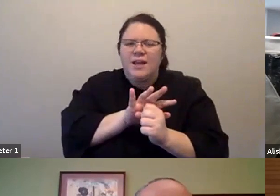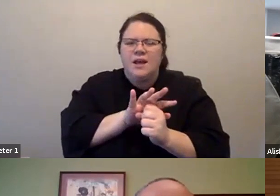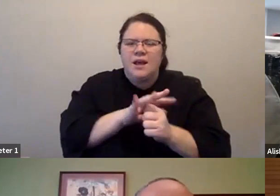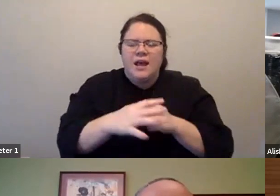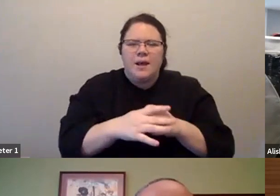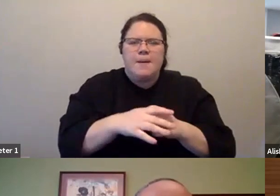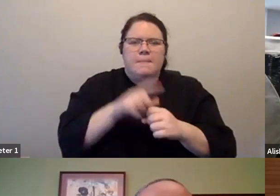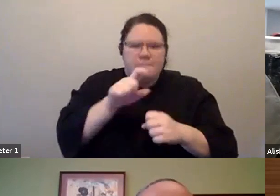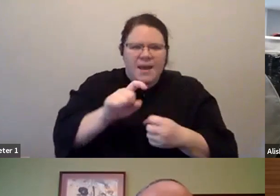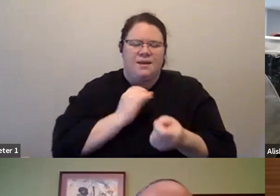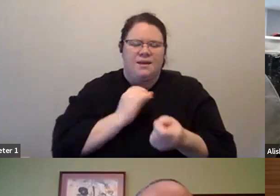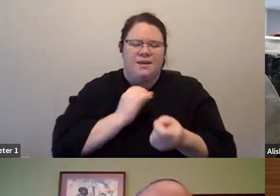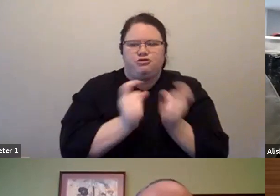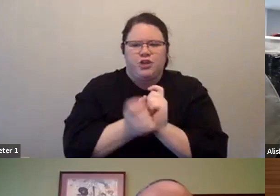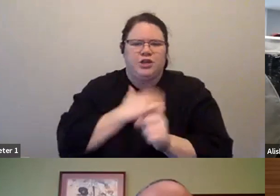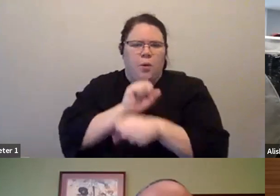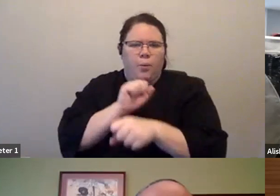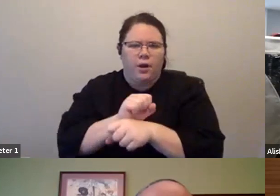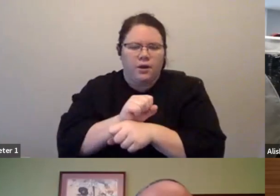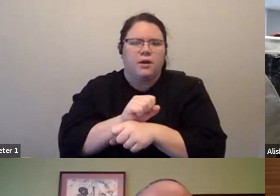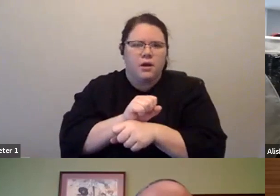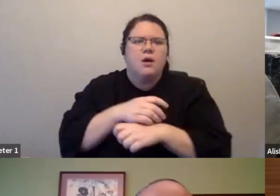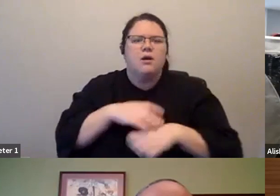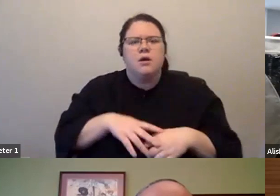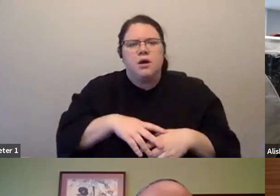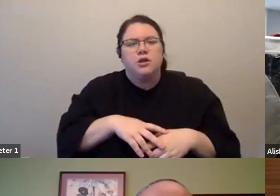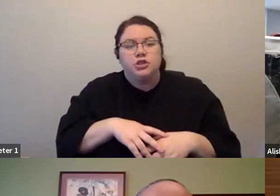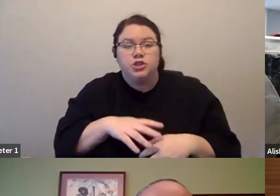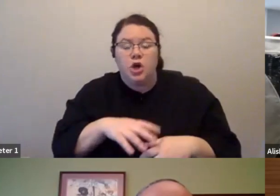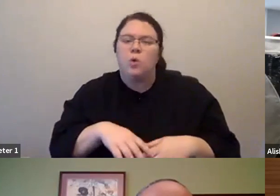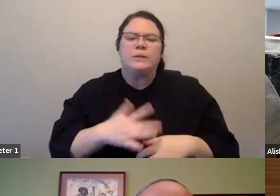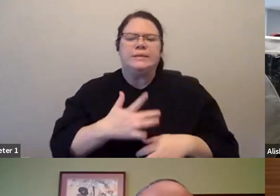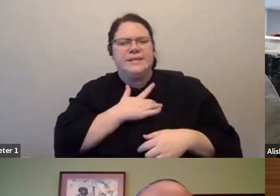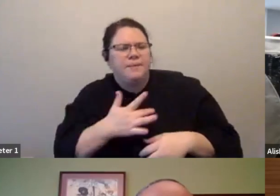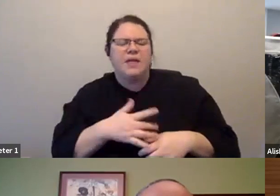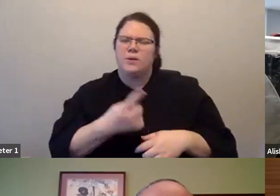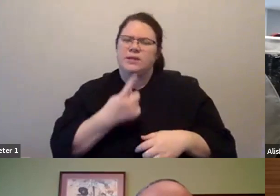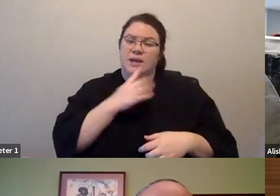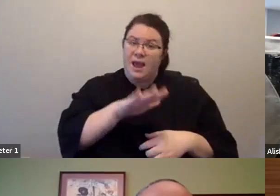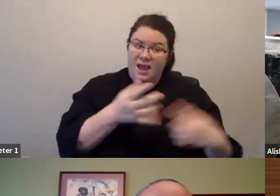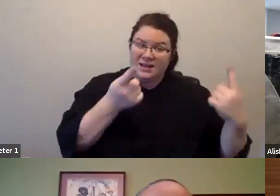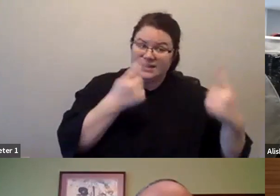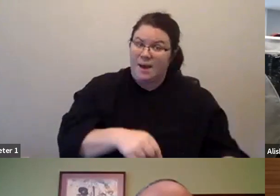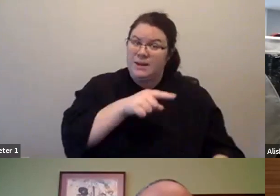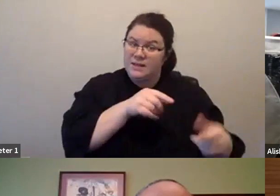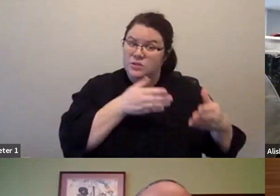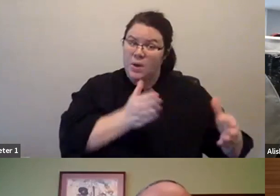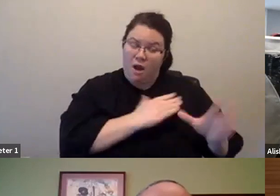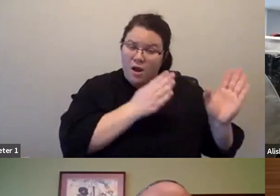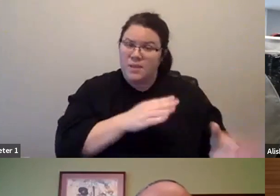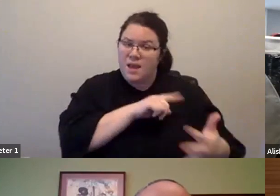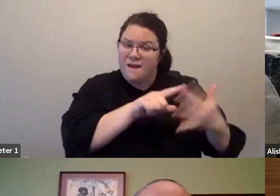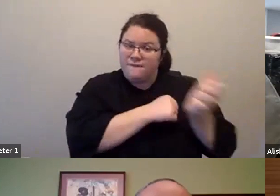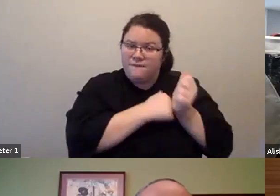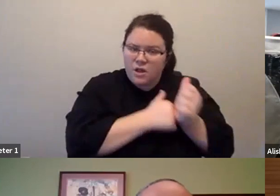work. To your point, we had a way, like, the summit is this day, or it's happening, in this way, and here's the plan for it. And so it really